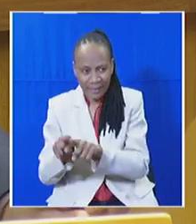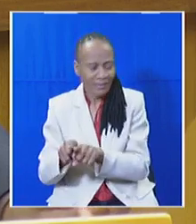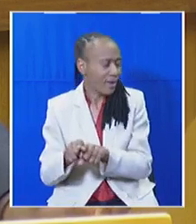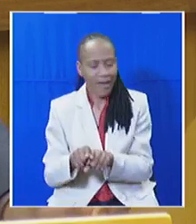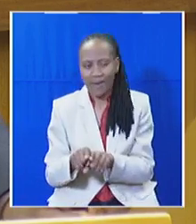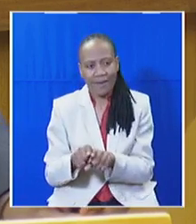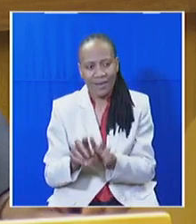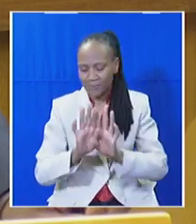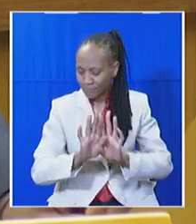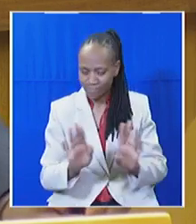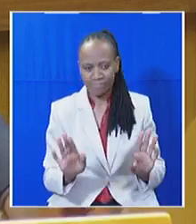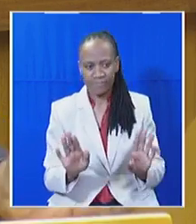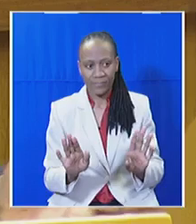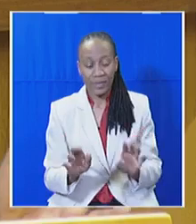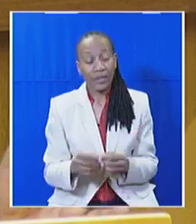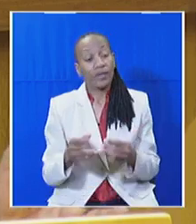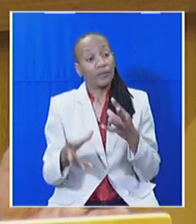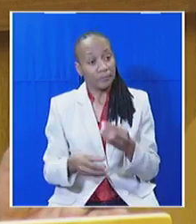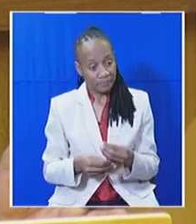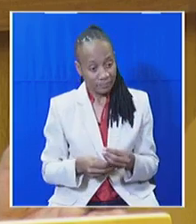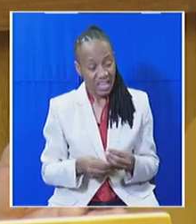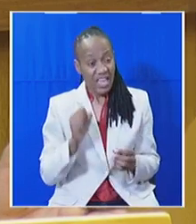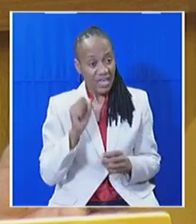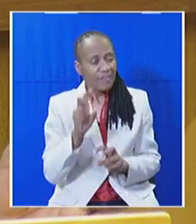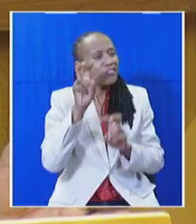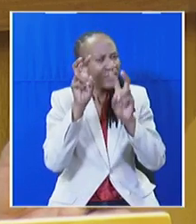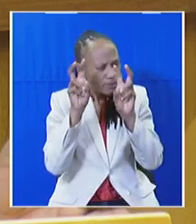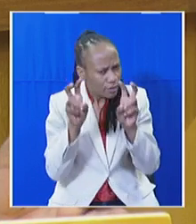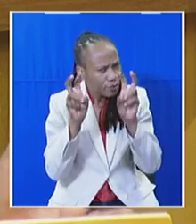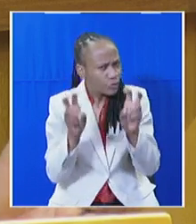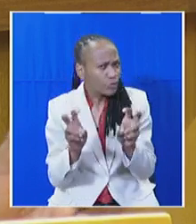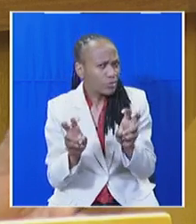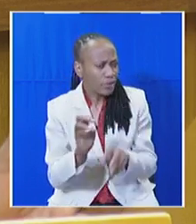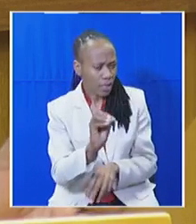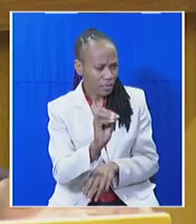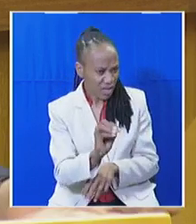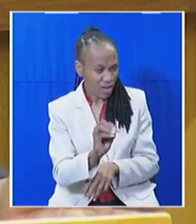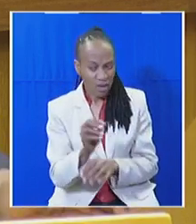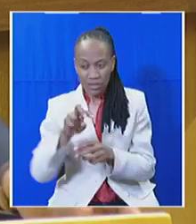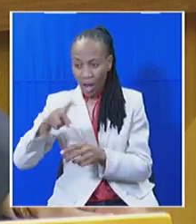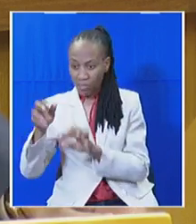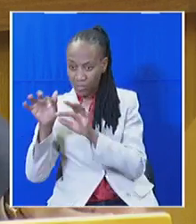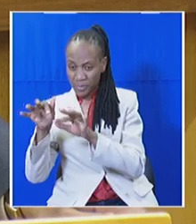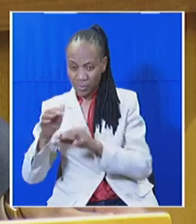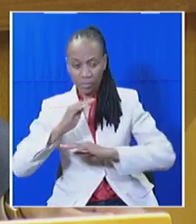Certainly, if there are issues on both sides that have brought dissatisfaction, that is a moment to discuss